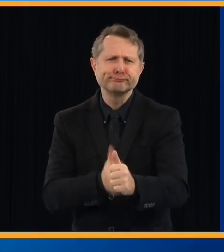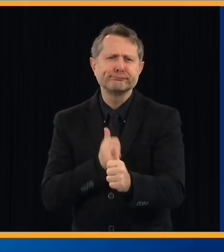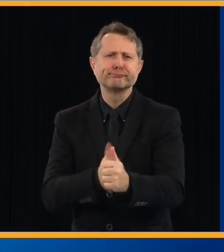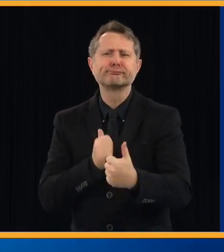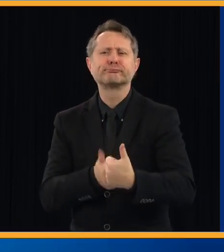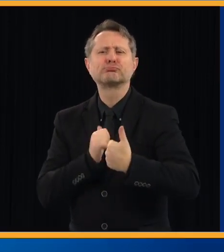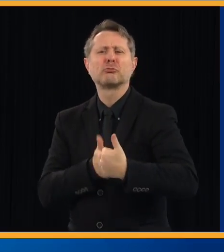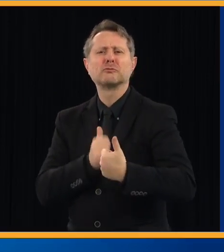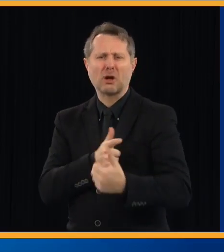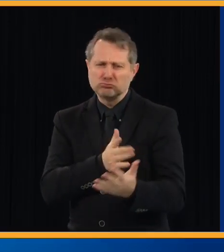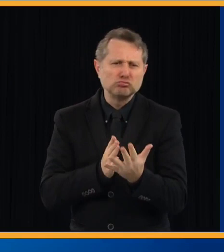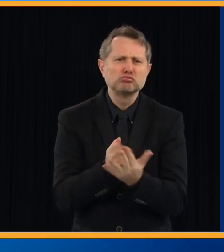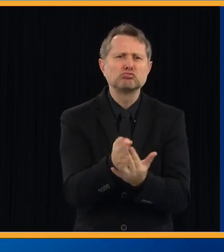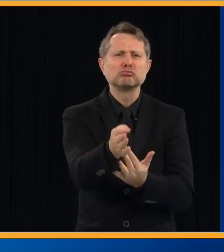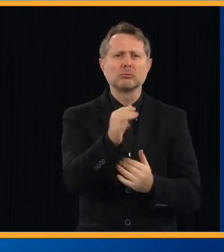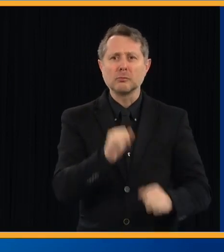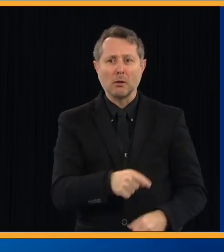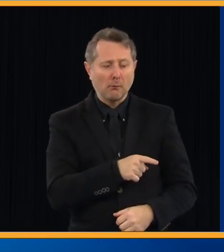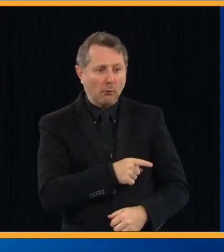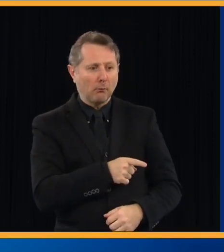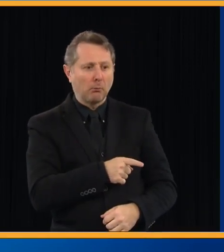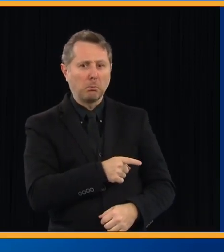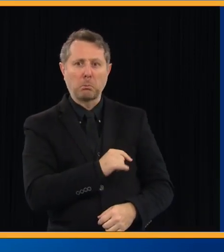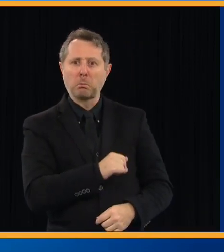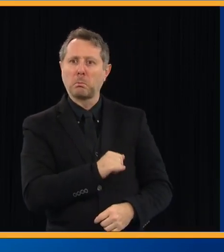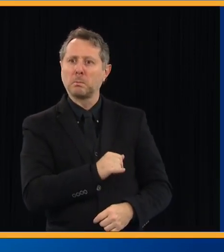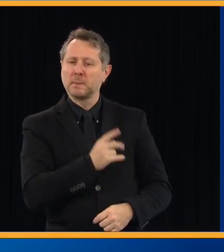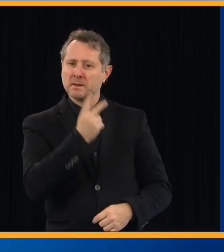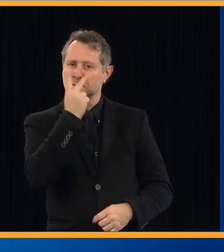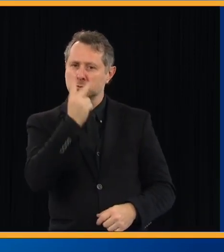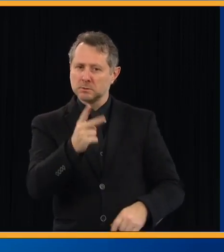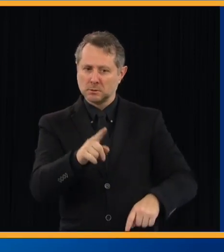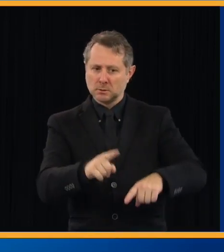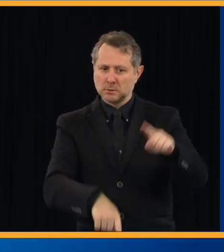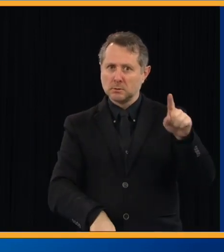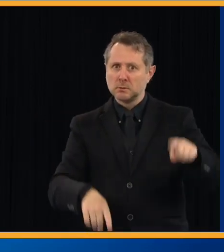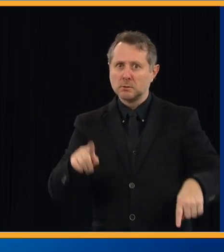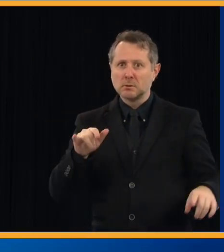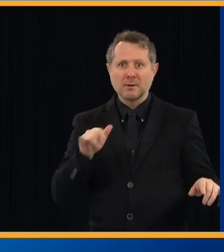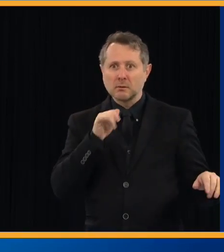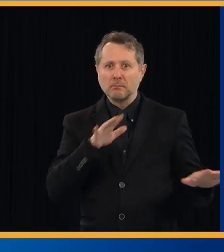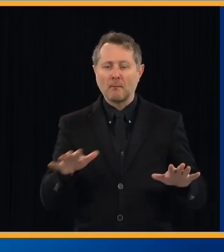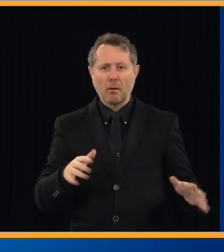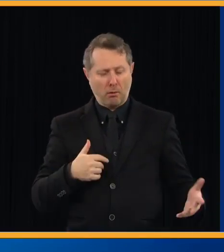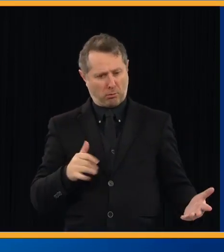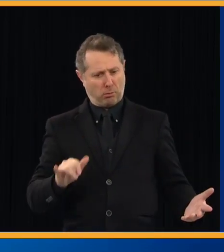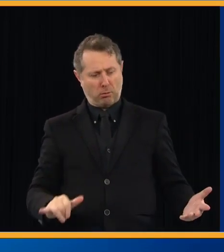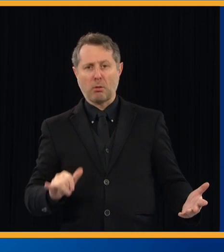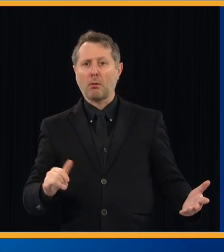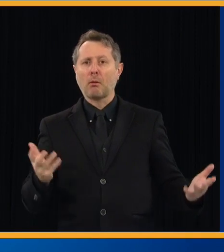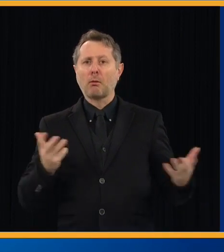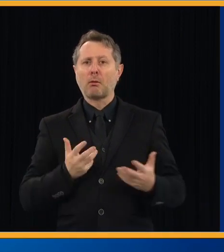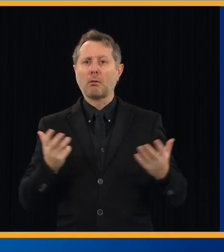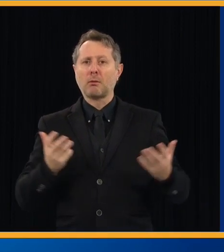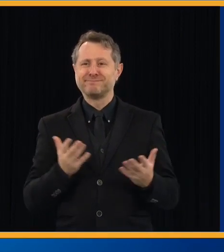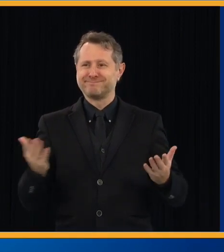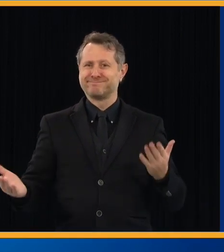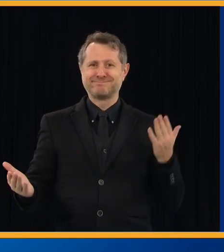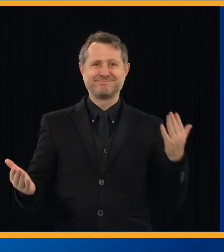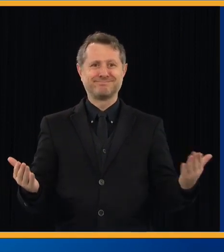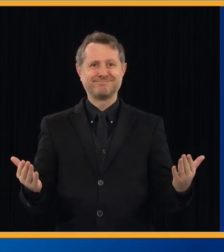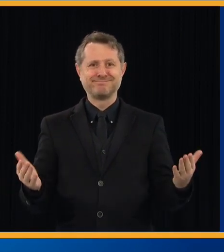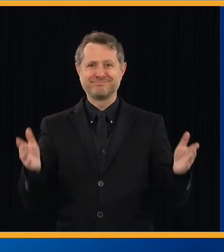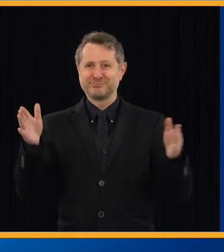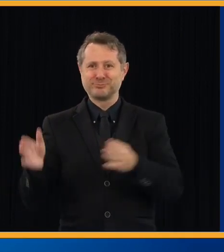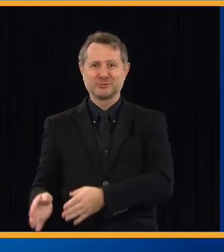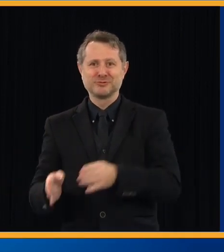You just see the best and the worst of humanity just comes up to the surface. On both